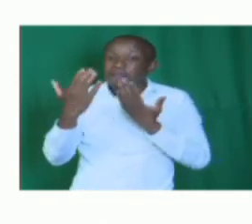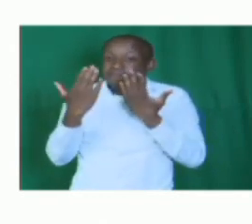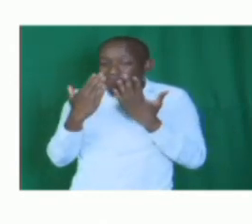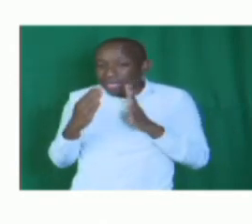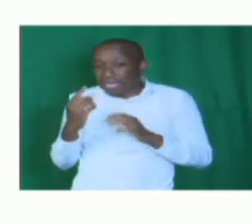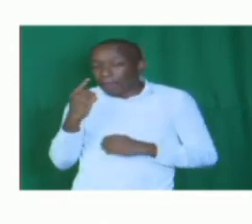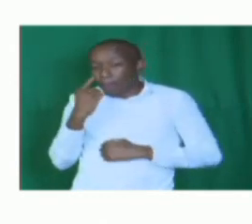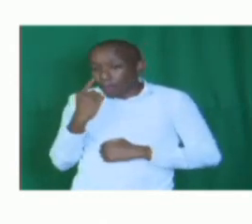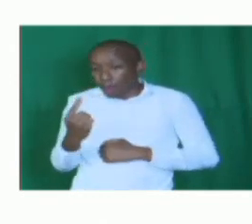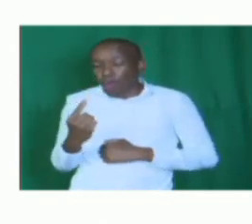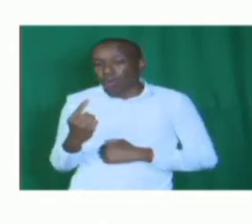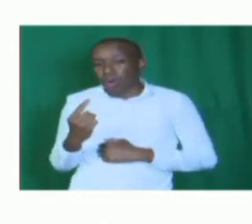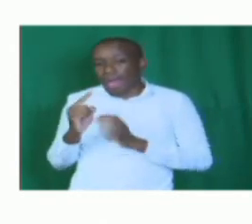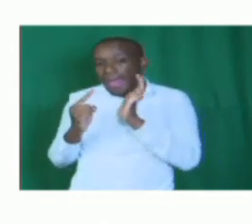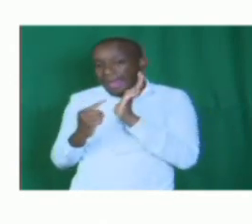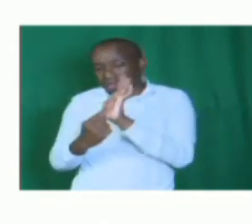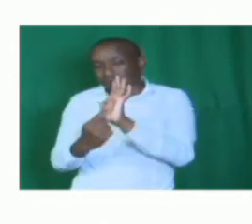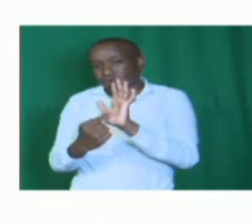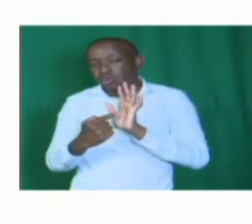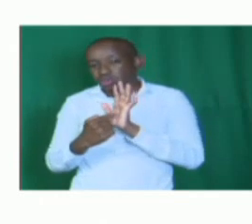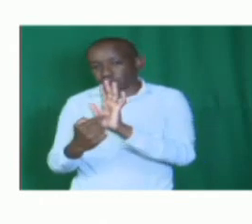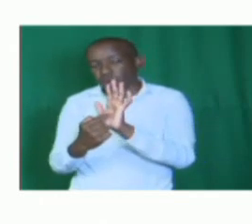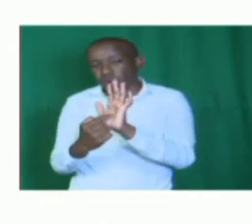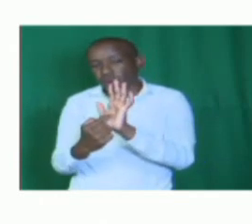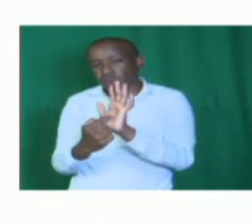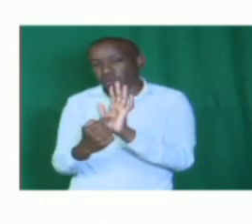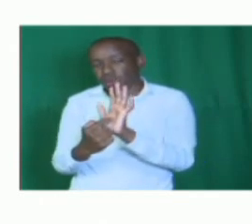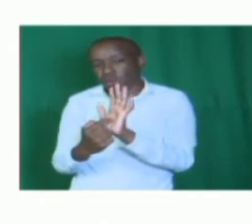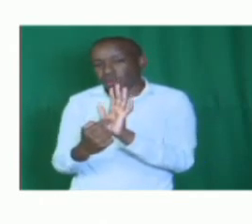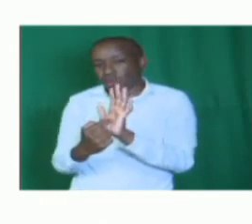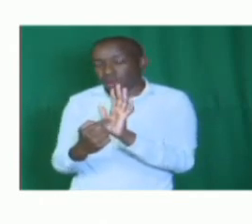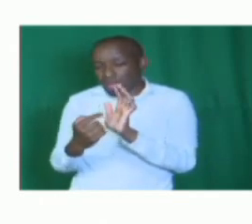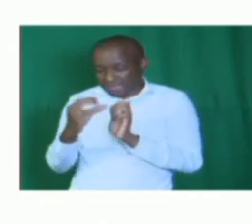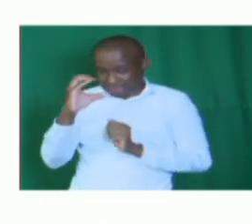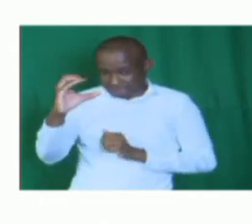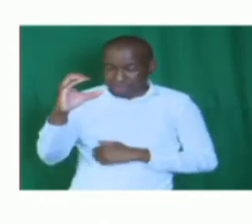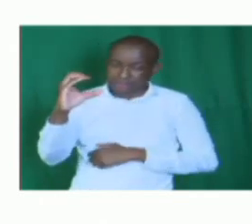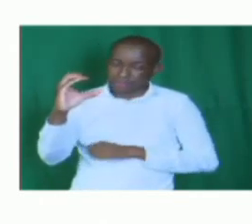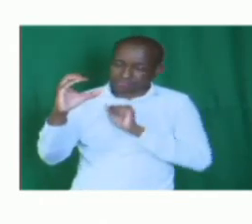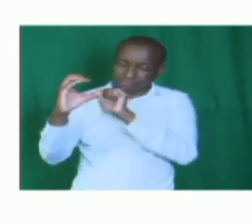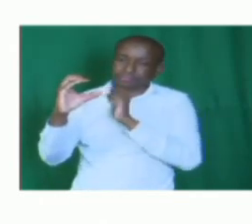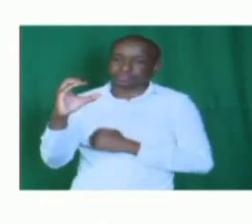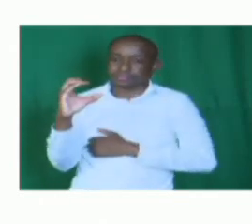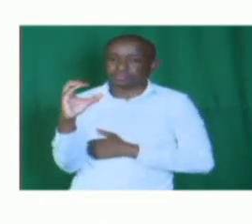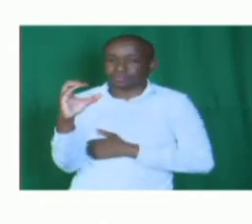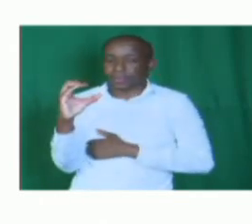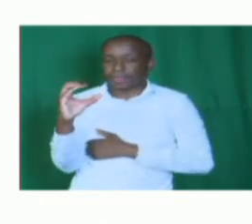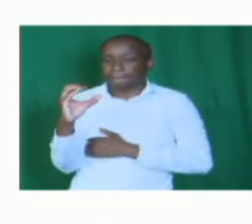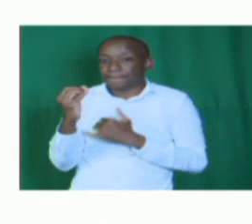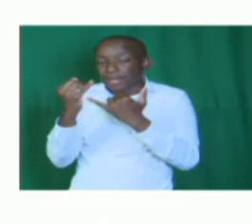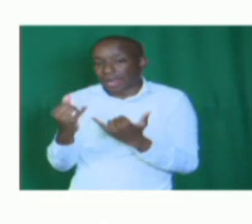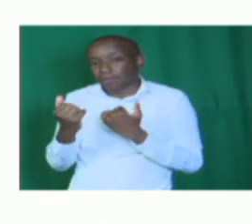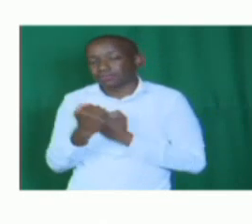for in the examples above. The last slide was about the c, by the way.